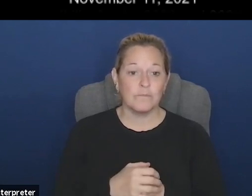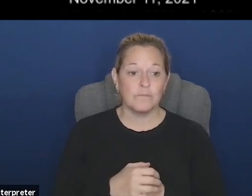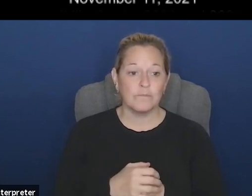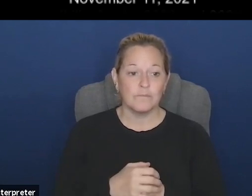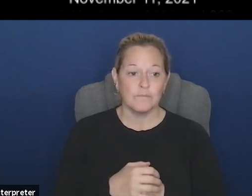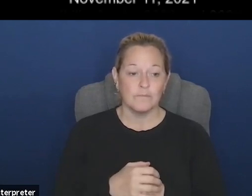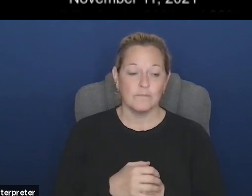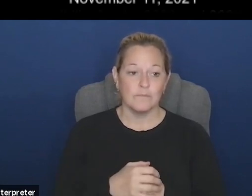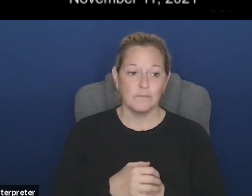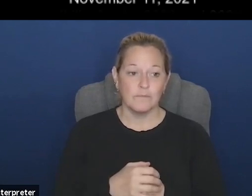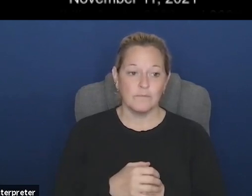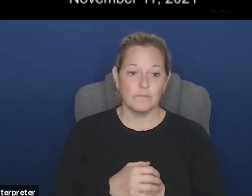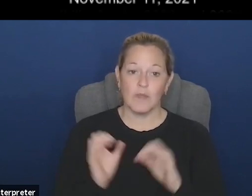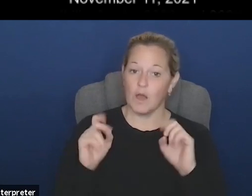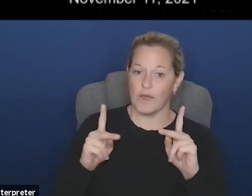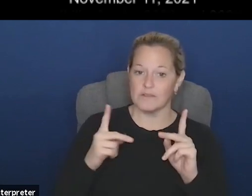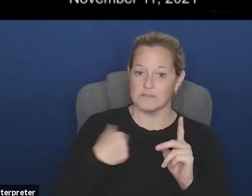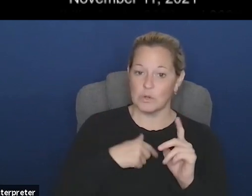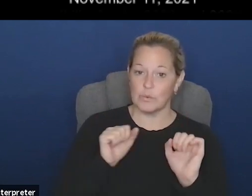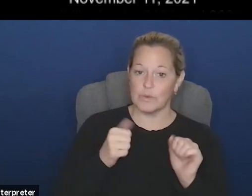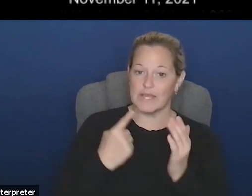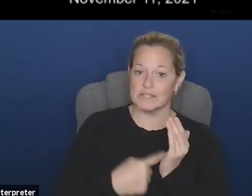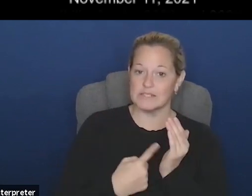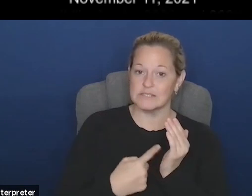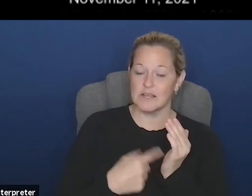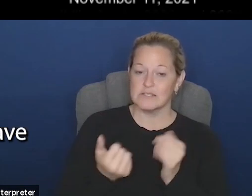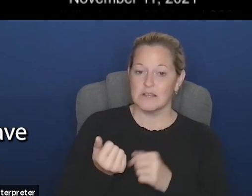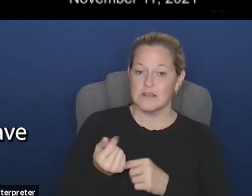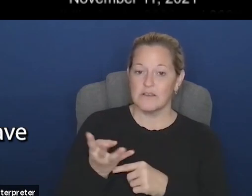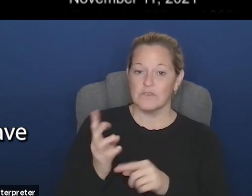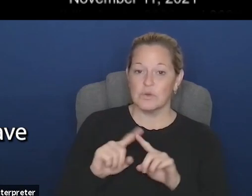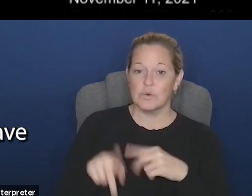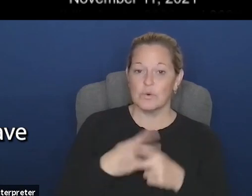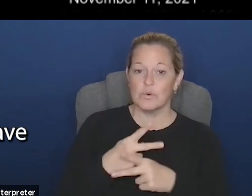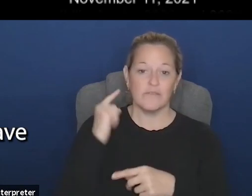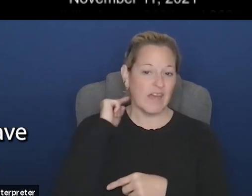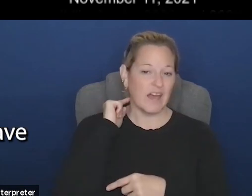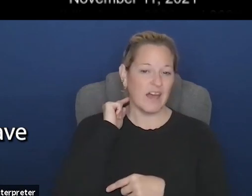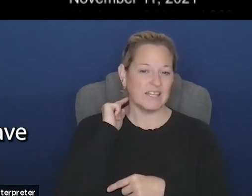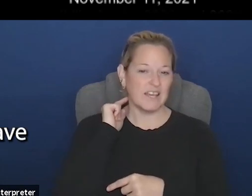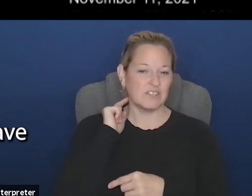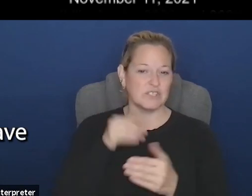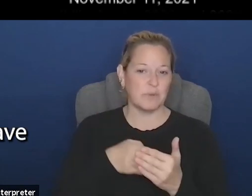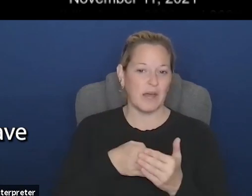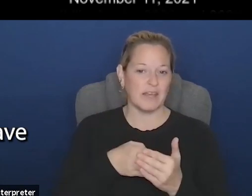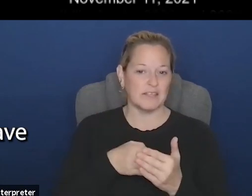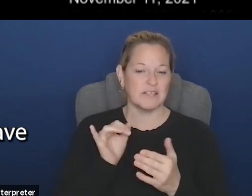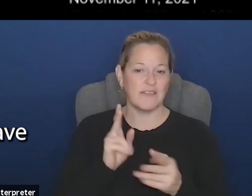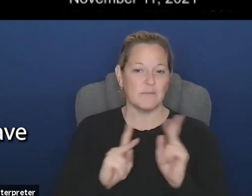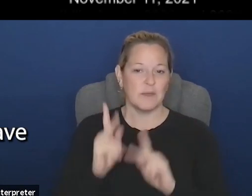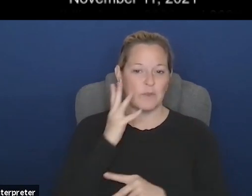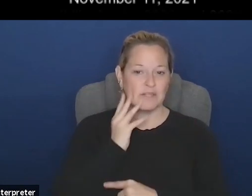So let's talk a little bit about the kinds of unconscious biases that people may have, and how those